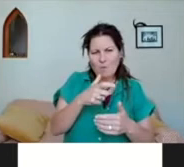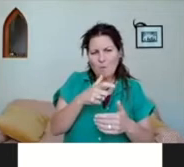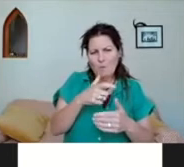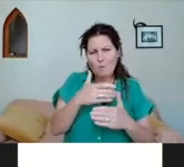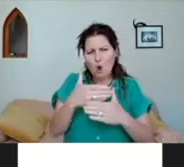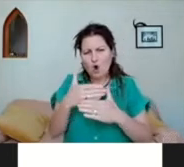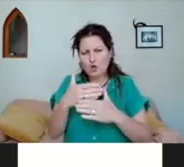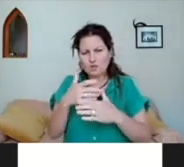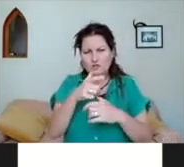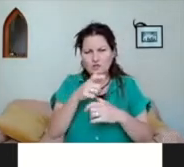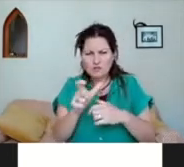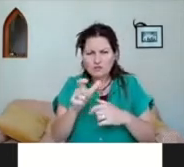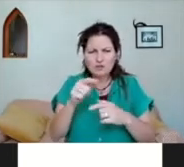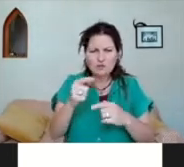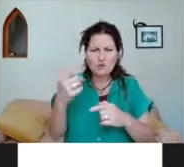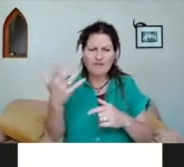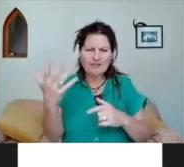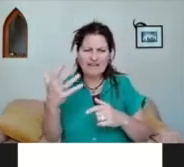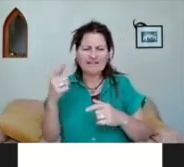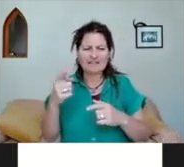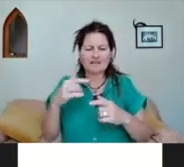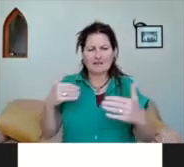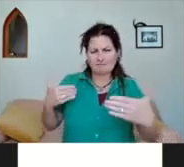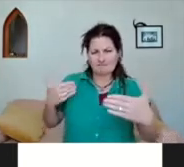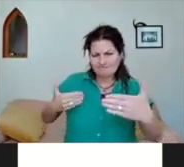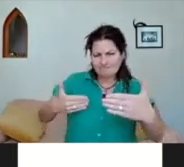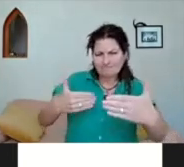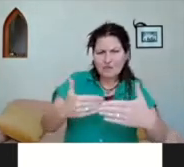expect a variety of stages as well, and